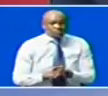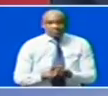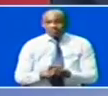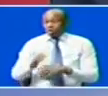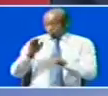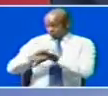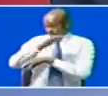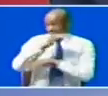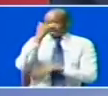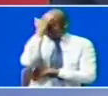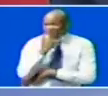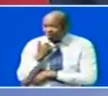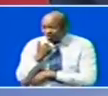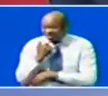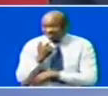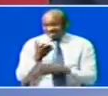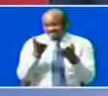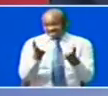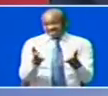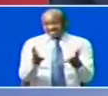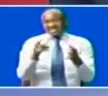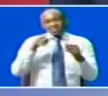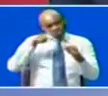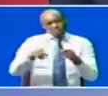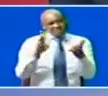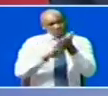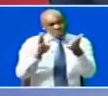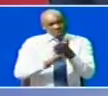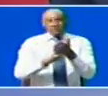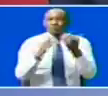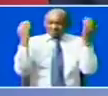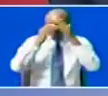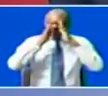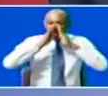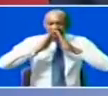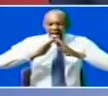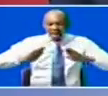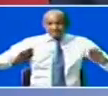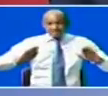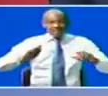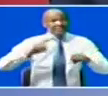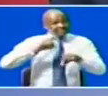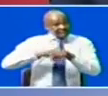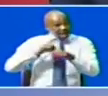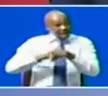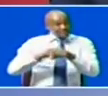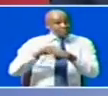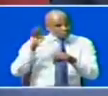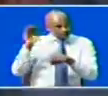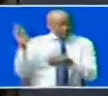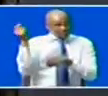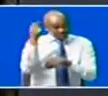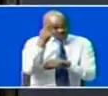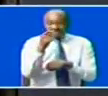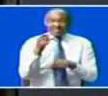Good evening, Yvonne. It is a calm night here in Migori County. It was not so calm earlier in the day, as you